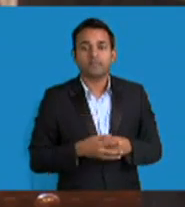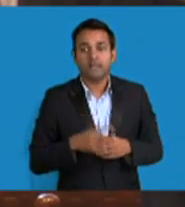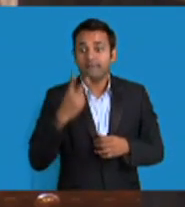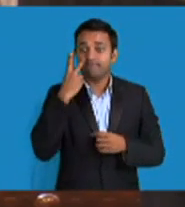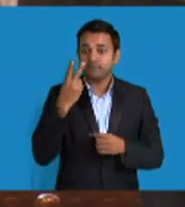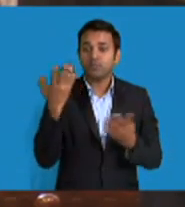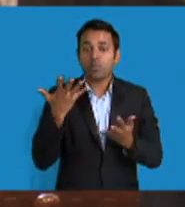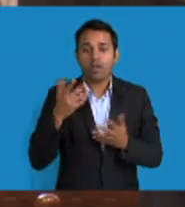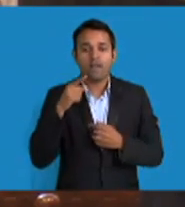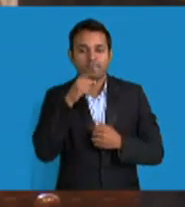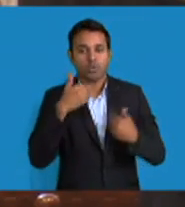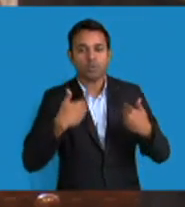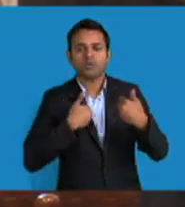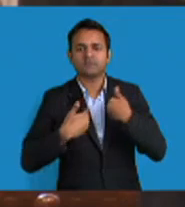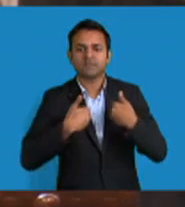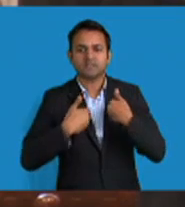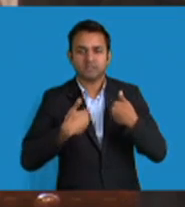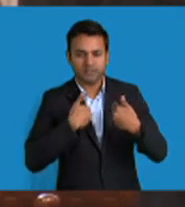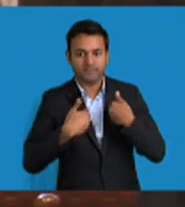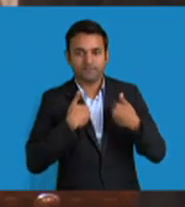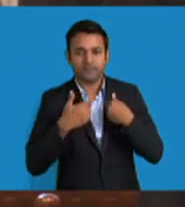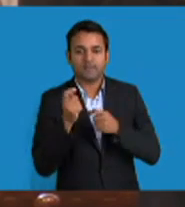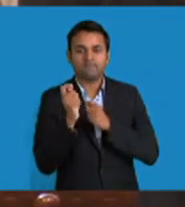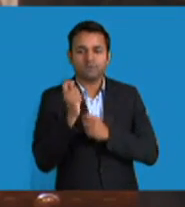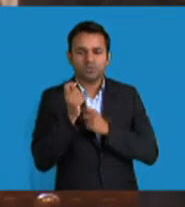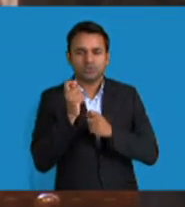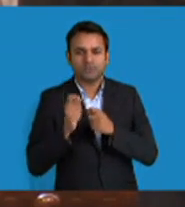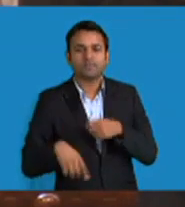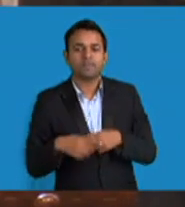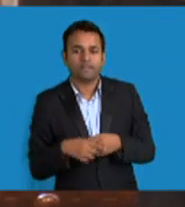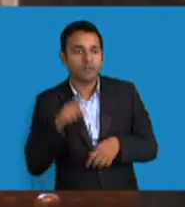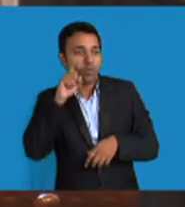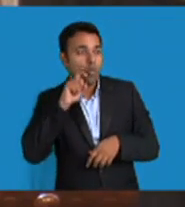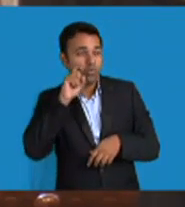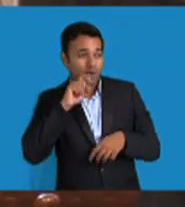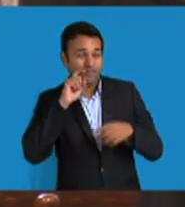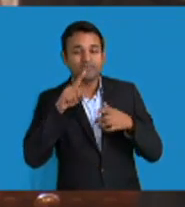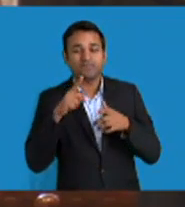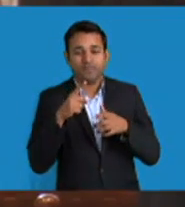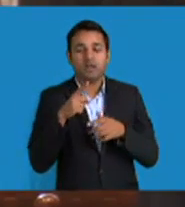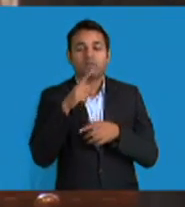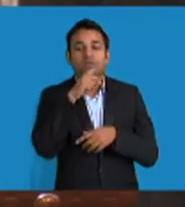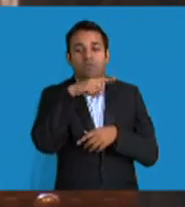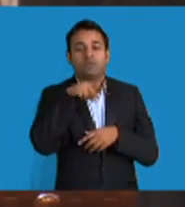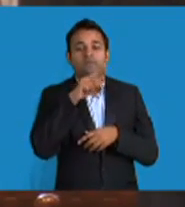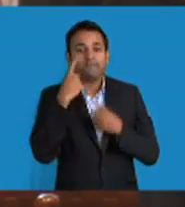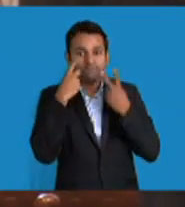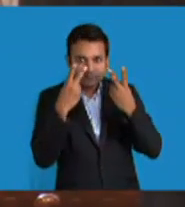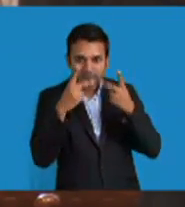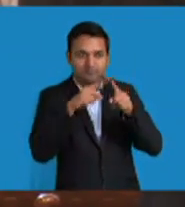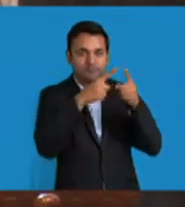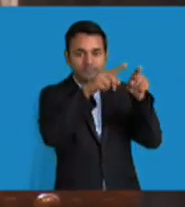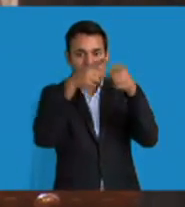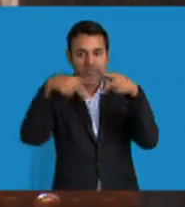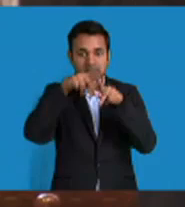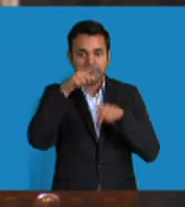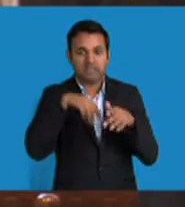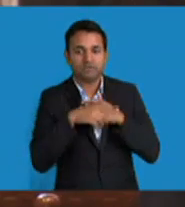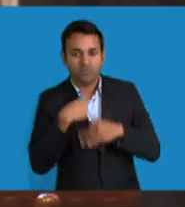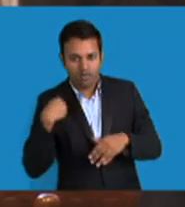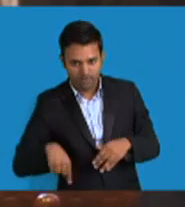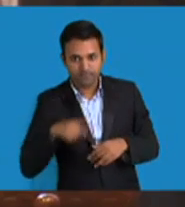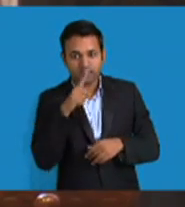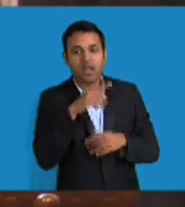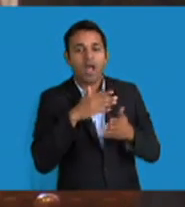and aquaculture setups of the 2 provinces, which we were shown culture of high-valued species